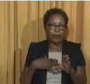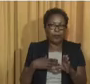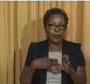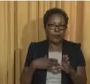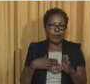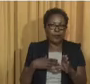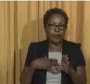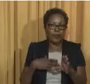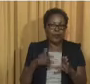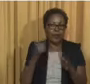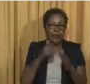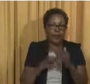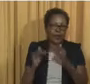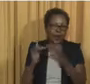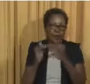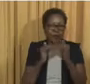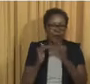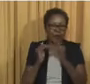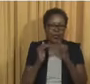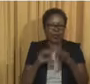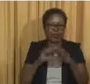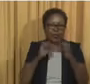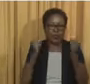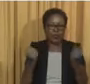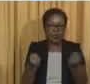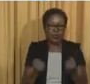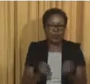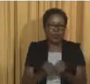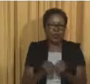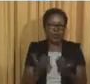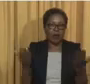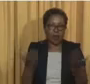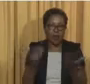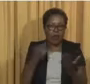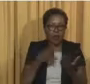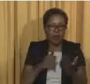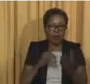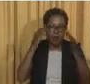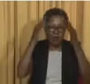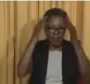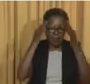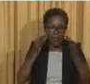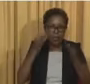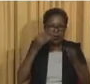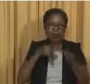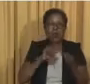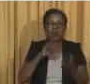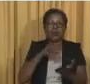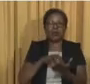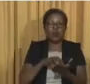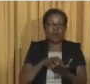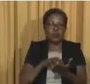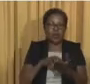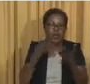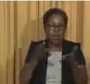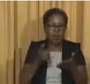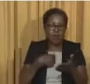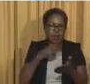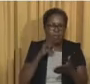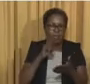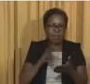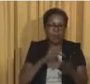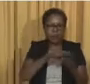in a democratic society where they decide their own governance. I therefore find that the tiered